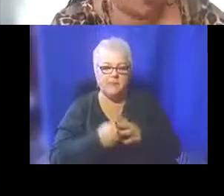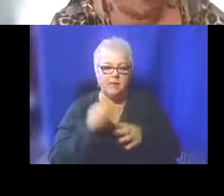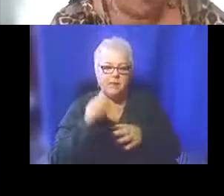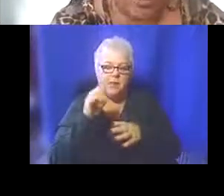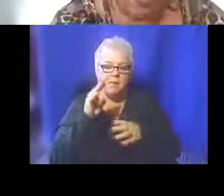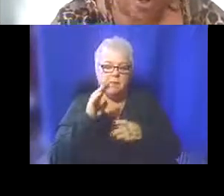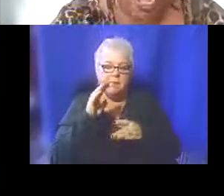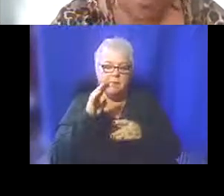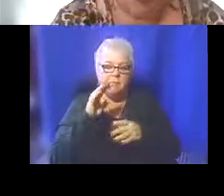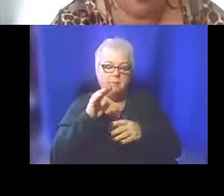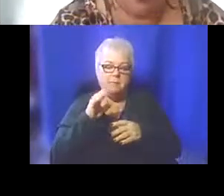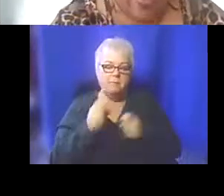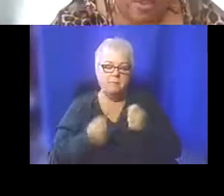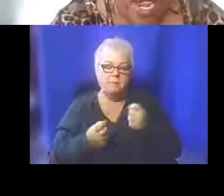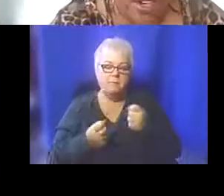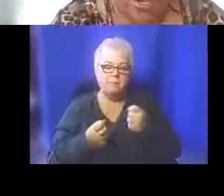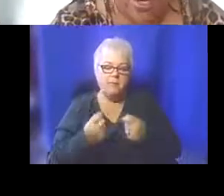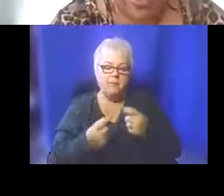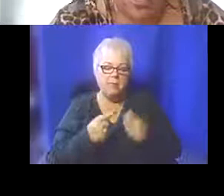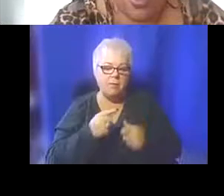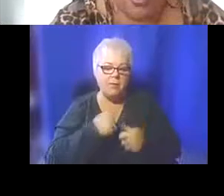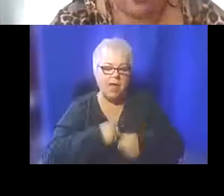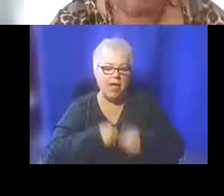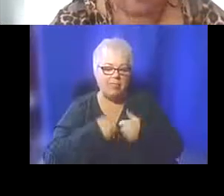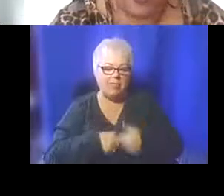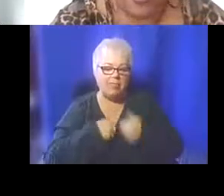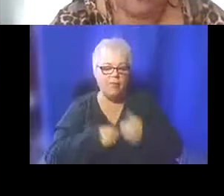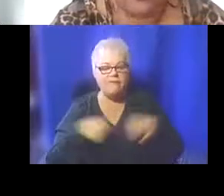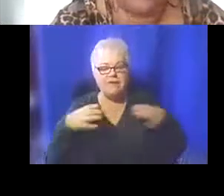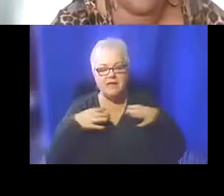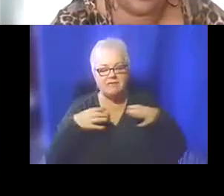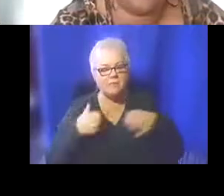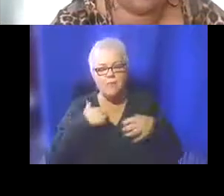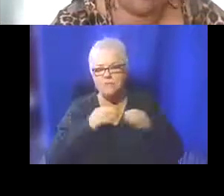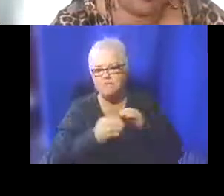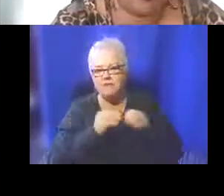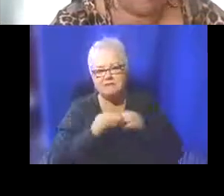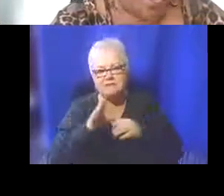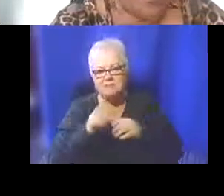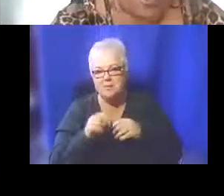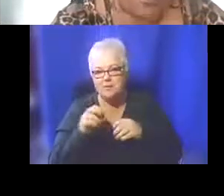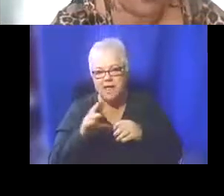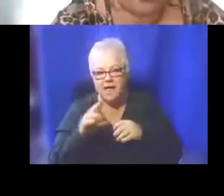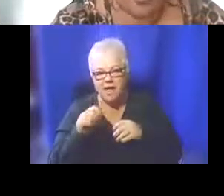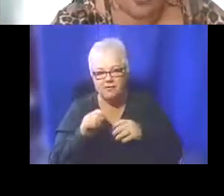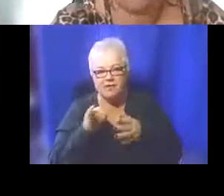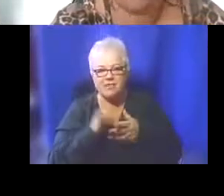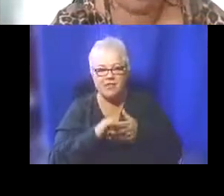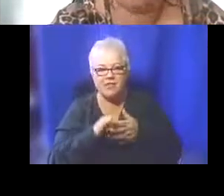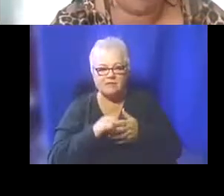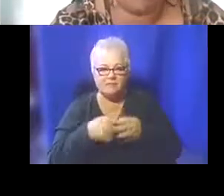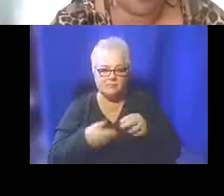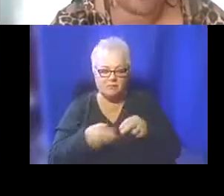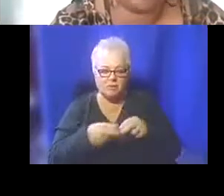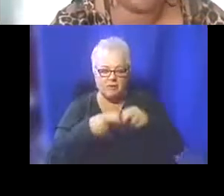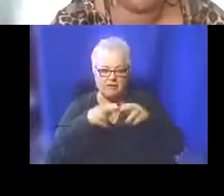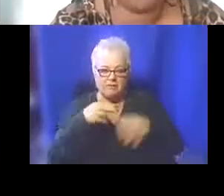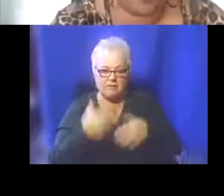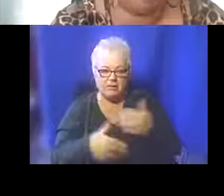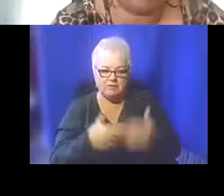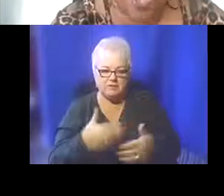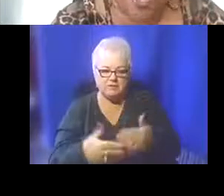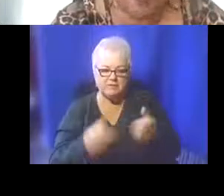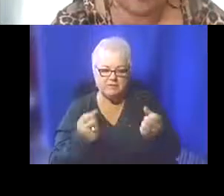vacation won't fix burnout. Big reminder, burnout is a cumulative process, and there are many ways